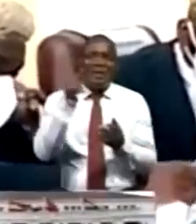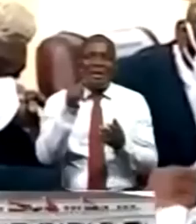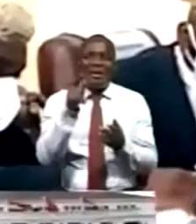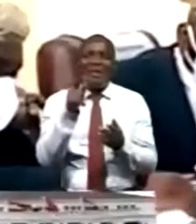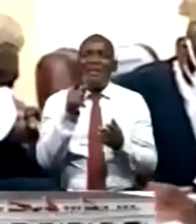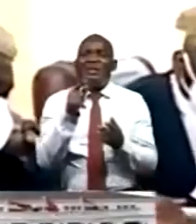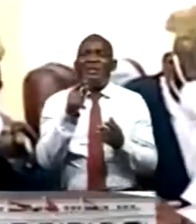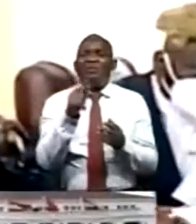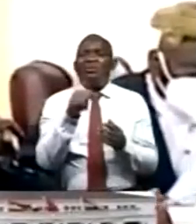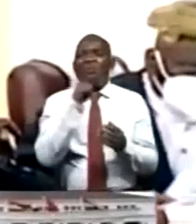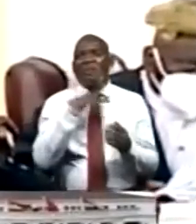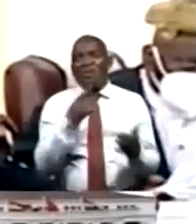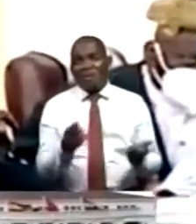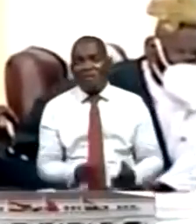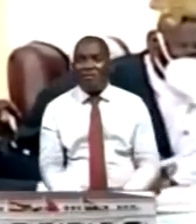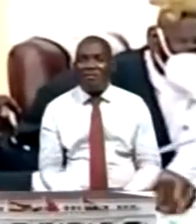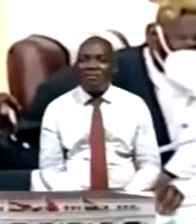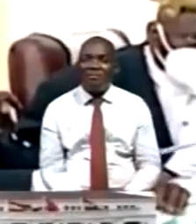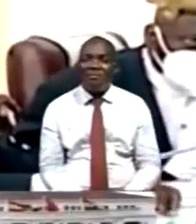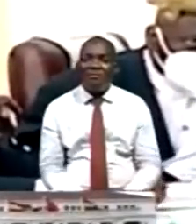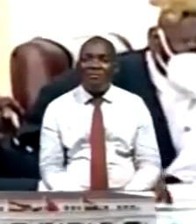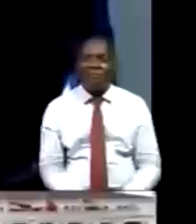did you certify that you made a mistake?